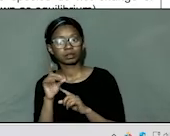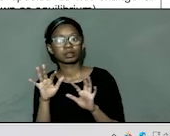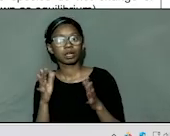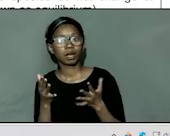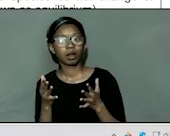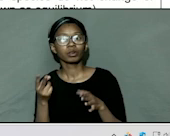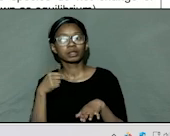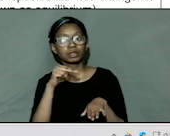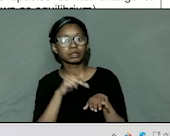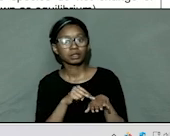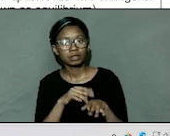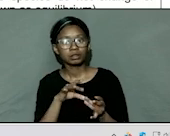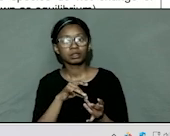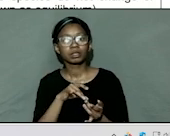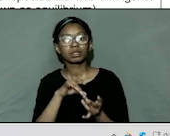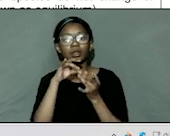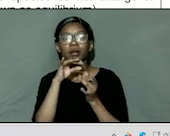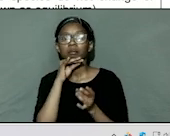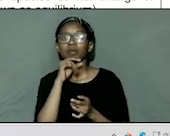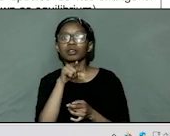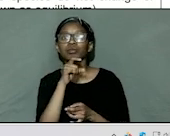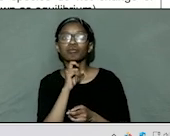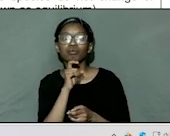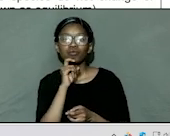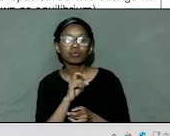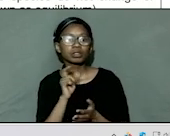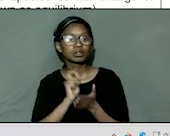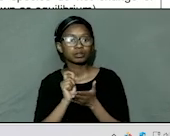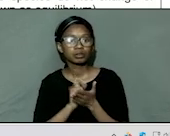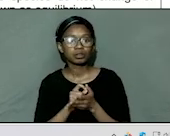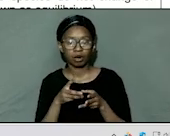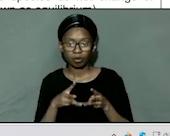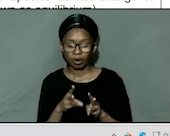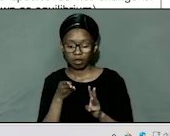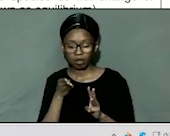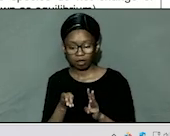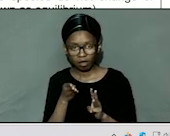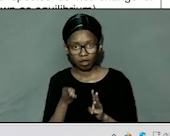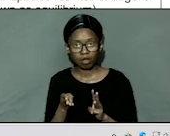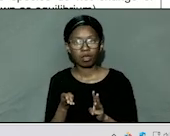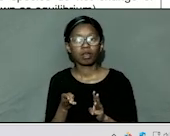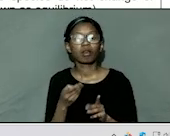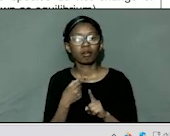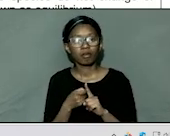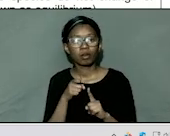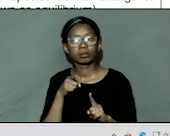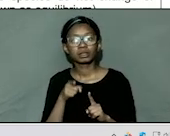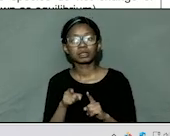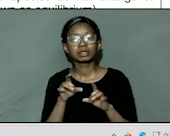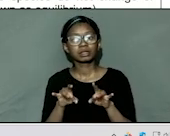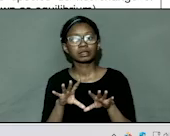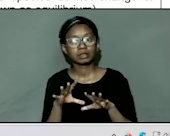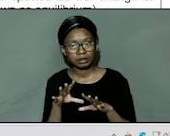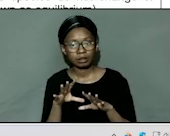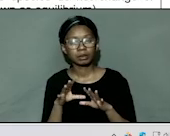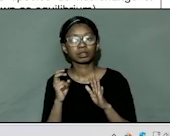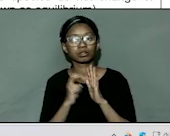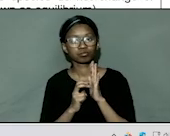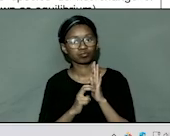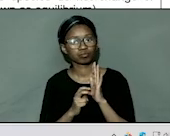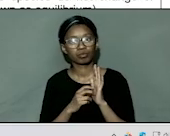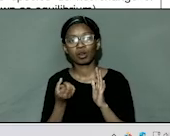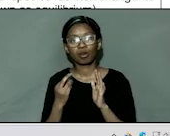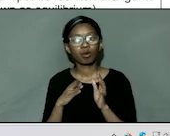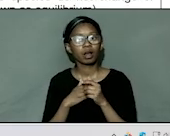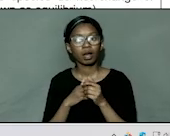selection, you use it, you write it exactly as it is from the examination guideline. But should the